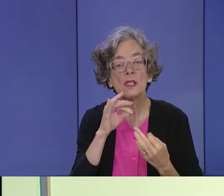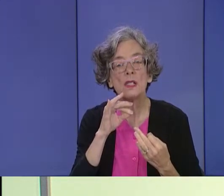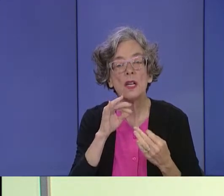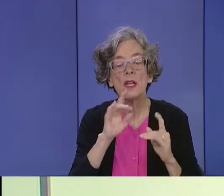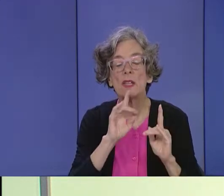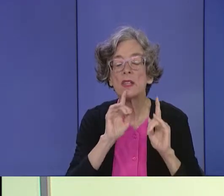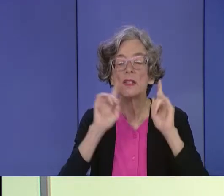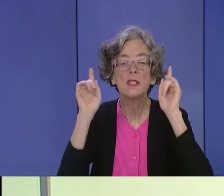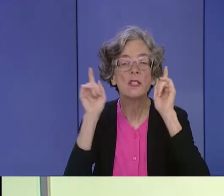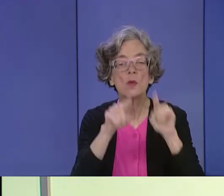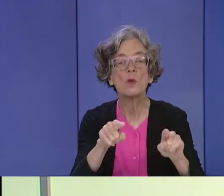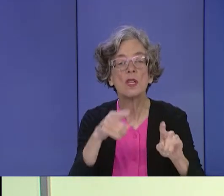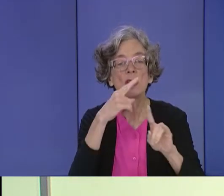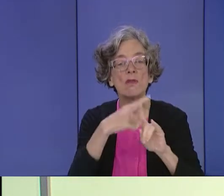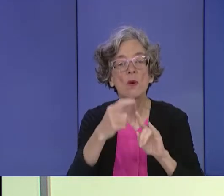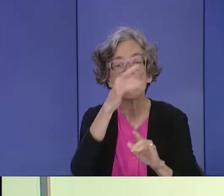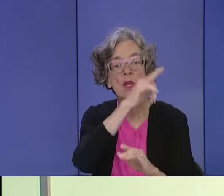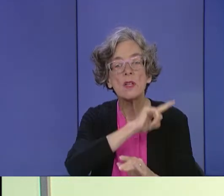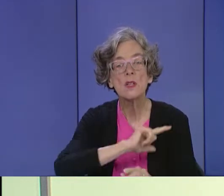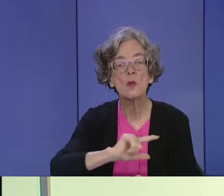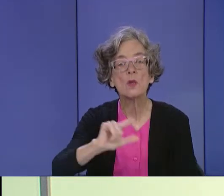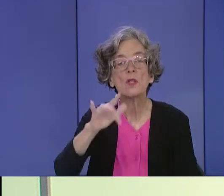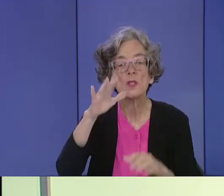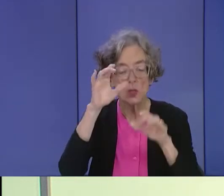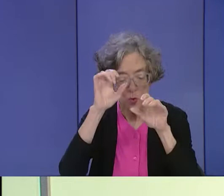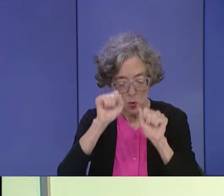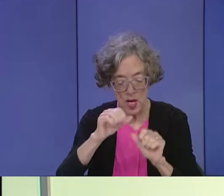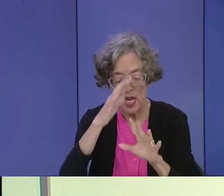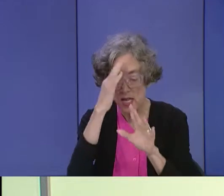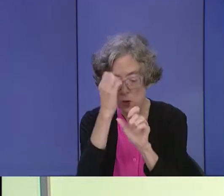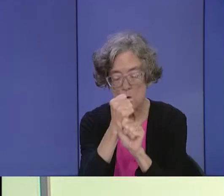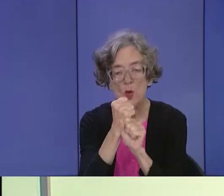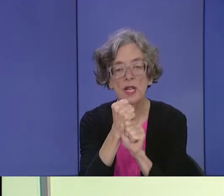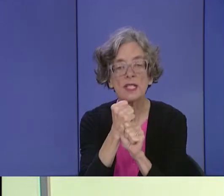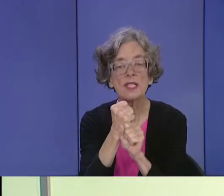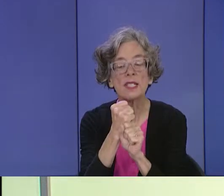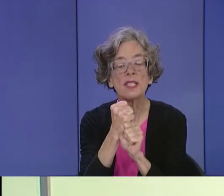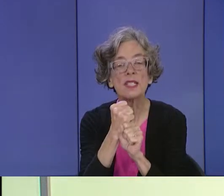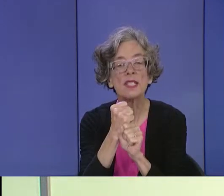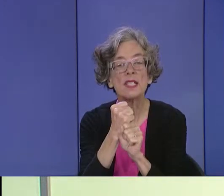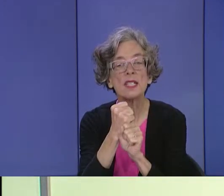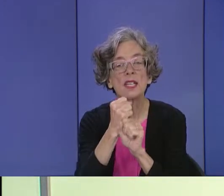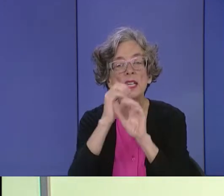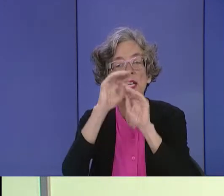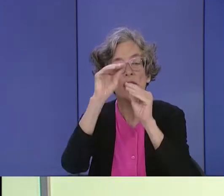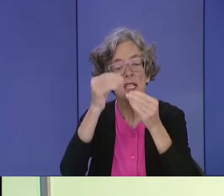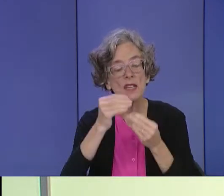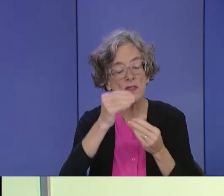Yeah.